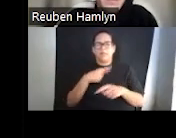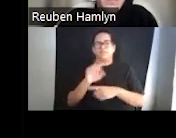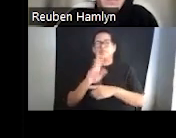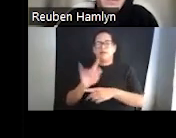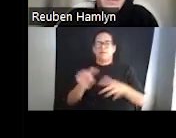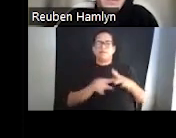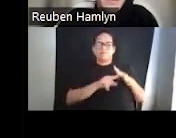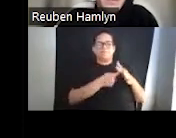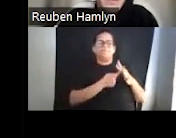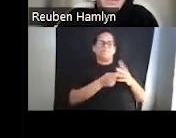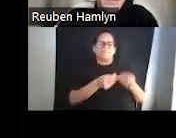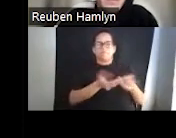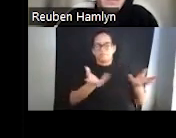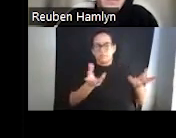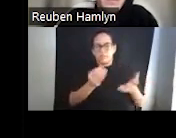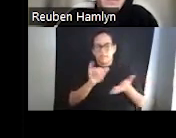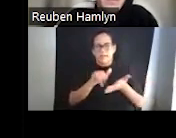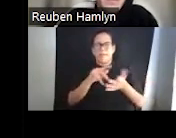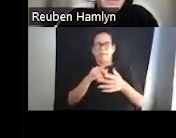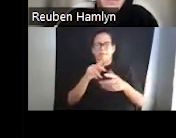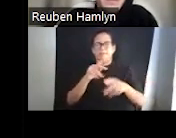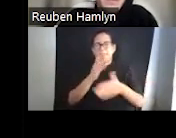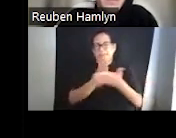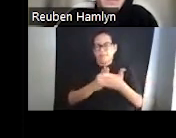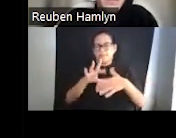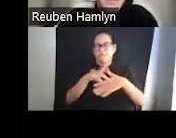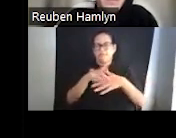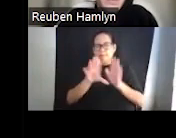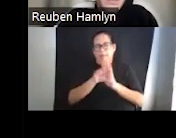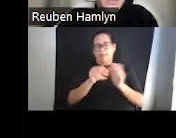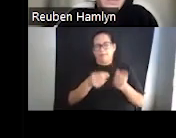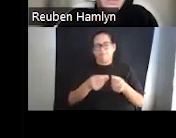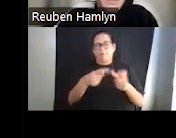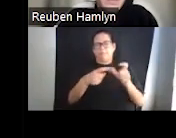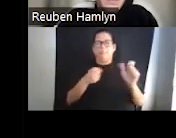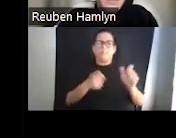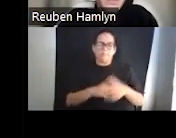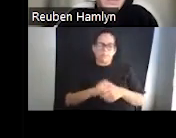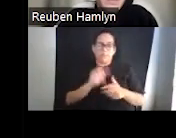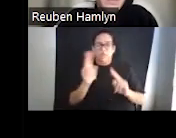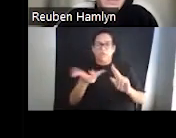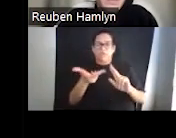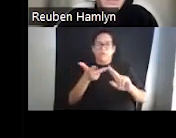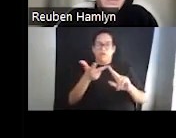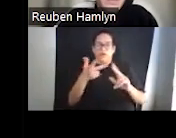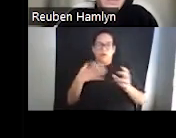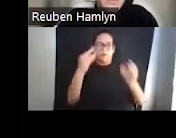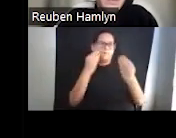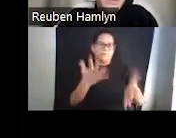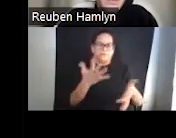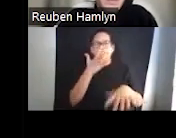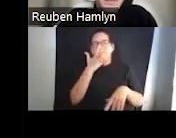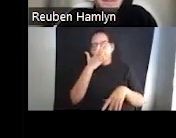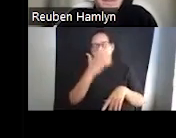initial provenance and where that piece of media came from. The third consideration that I wanted to bring up is